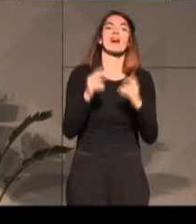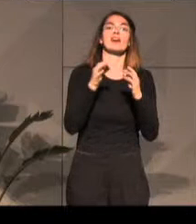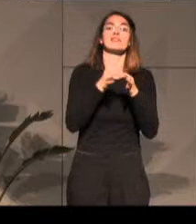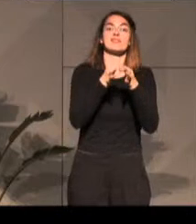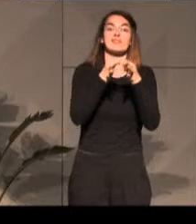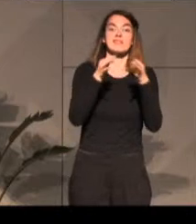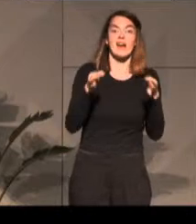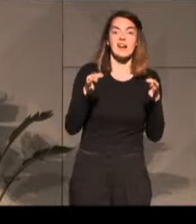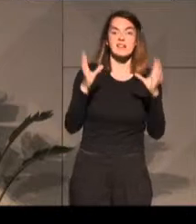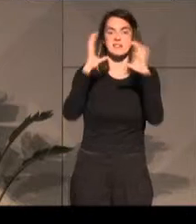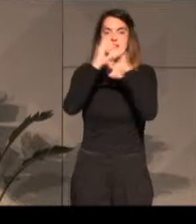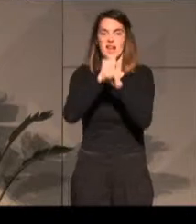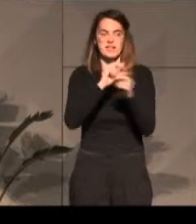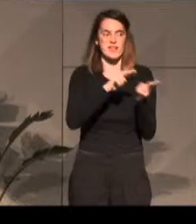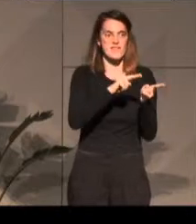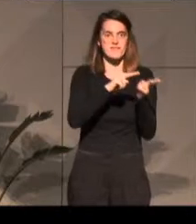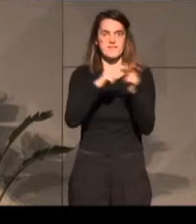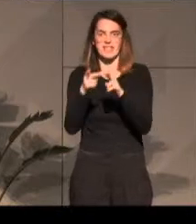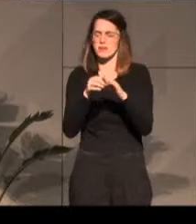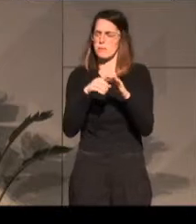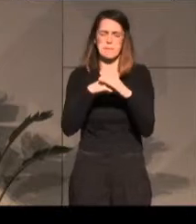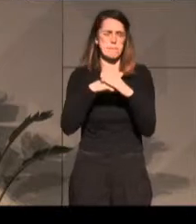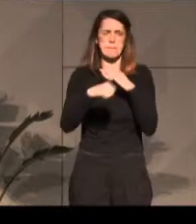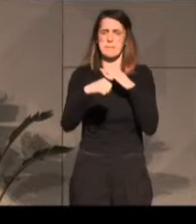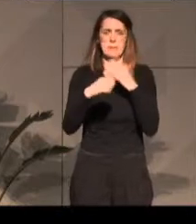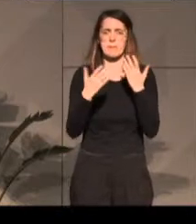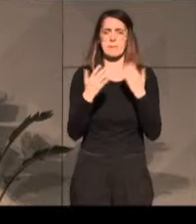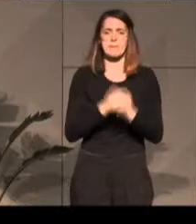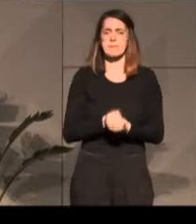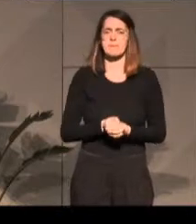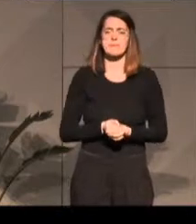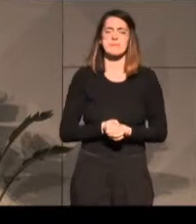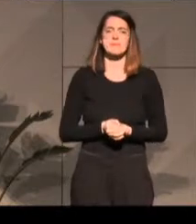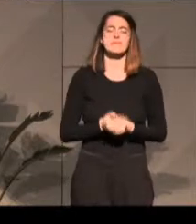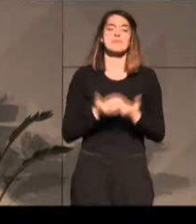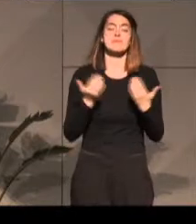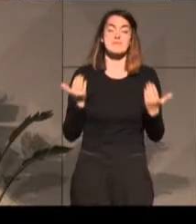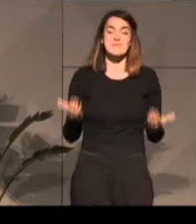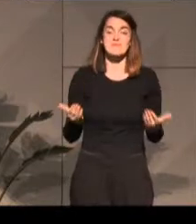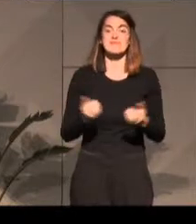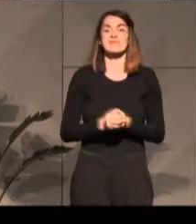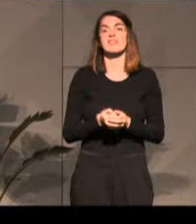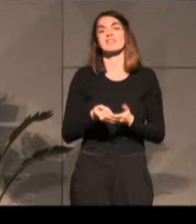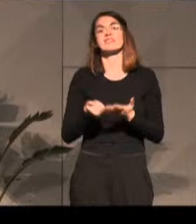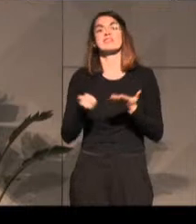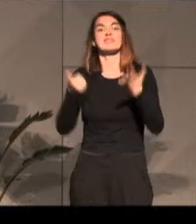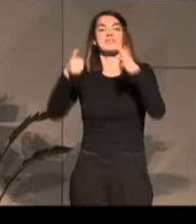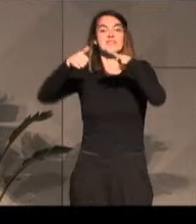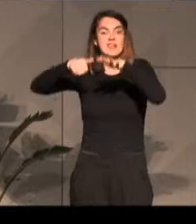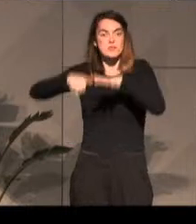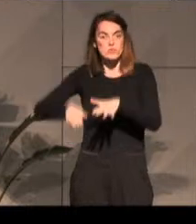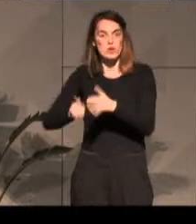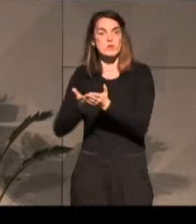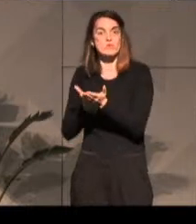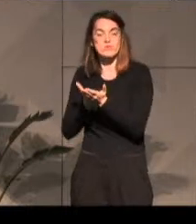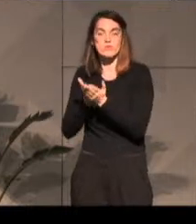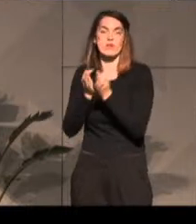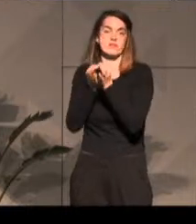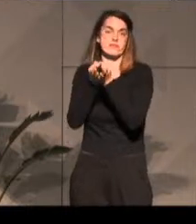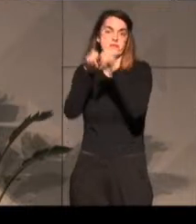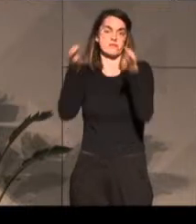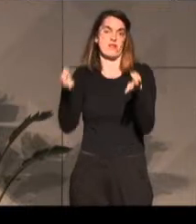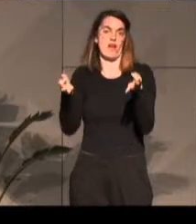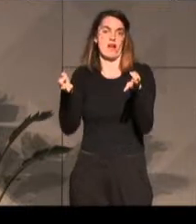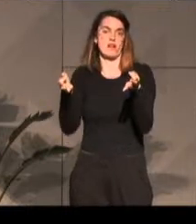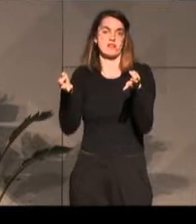right away, and there was a day and night change, and the period was even shorter than it's shown here, and then